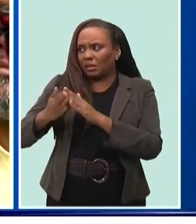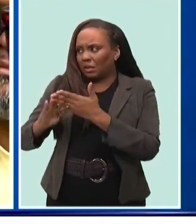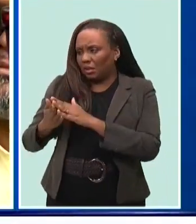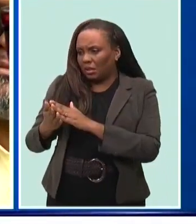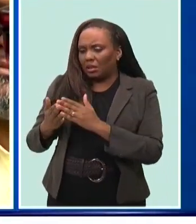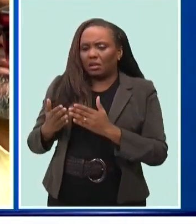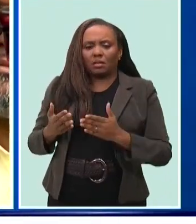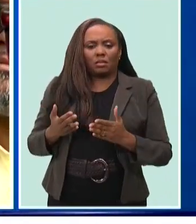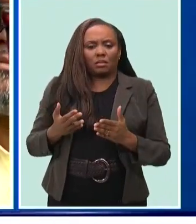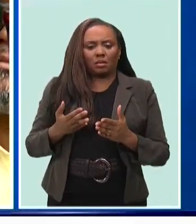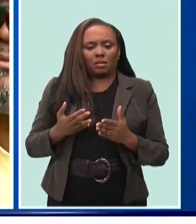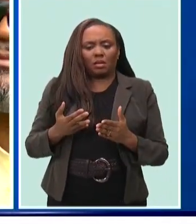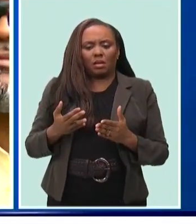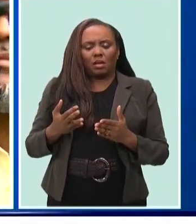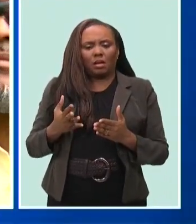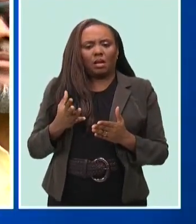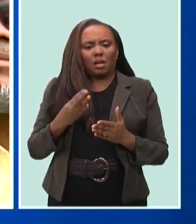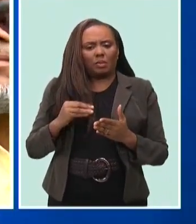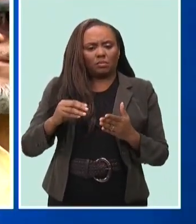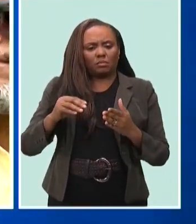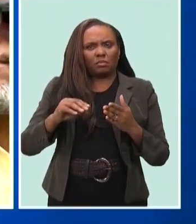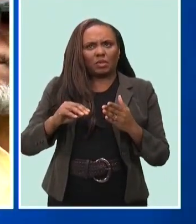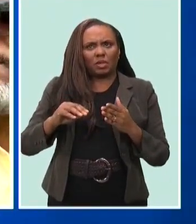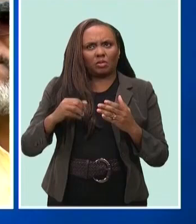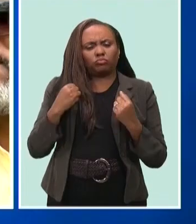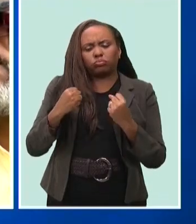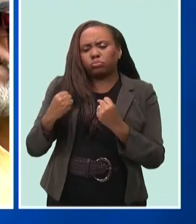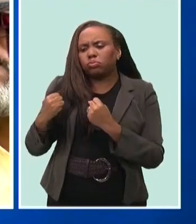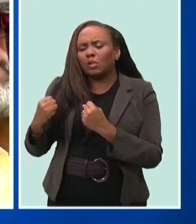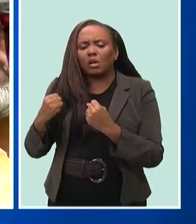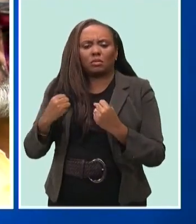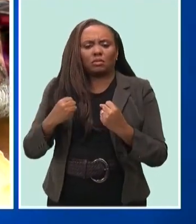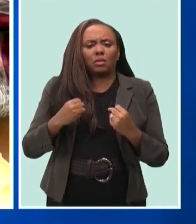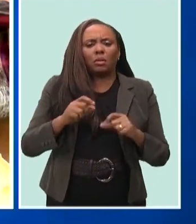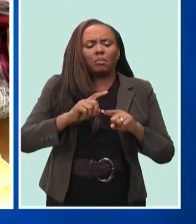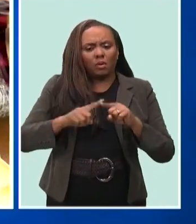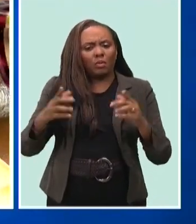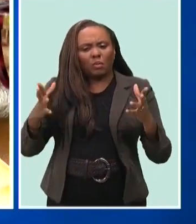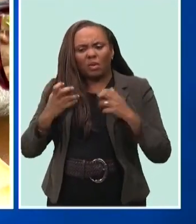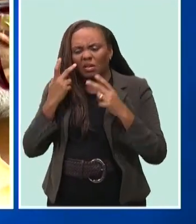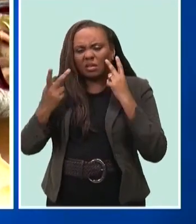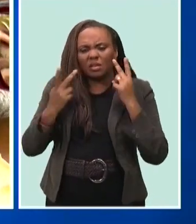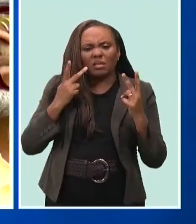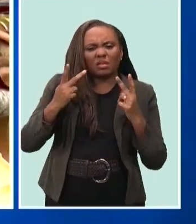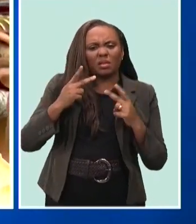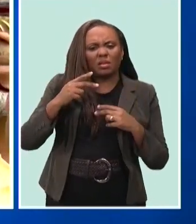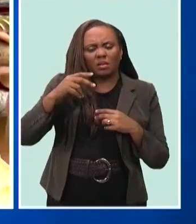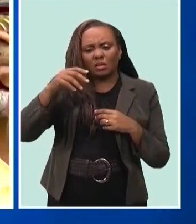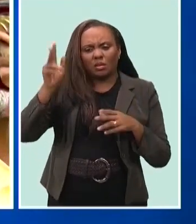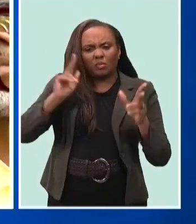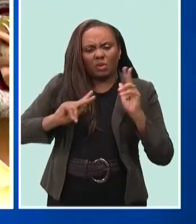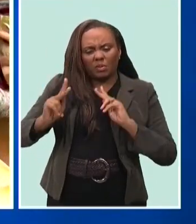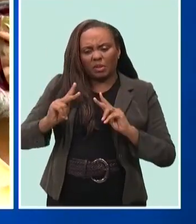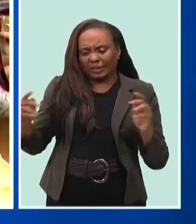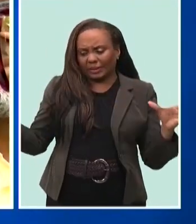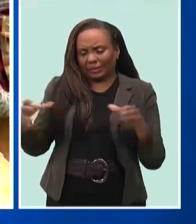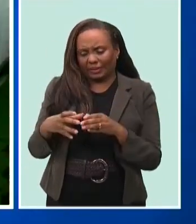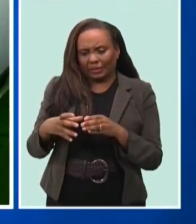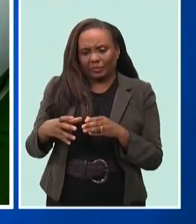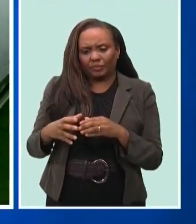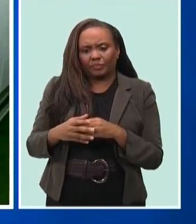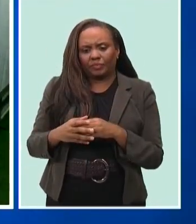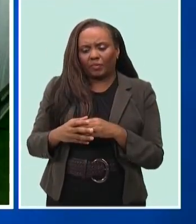agricultural setting, if you want to call it that. Yeah, I don't like to use the word the boys on the block, but the people who live in these communities can come together and